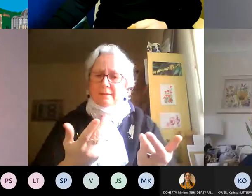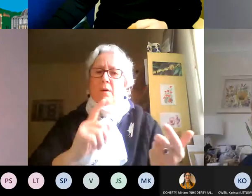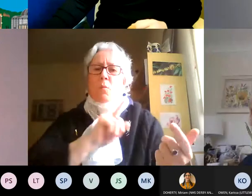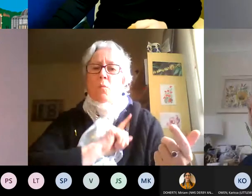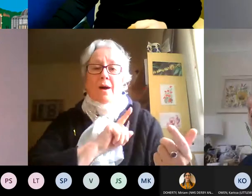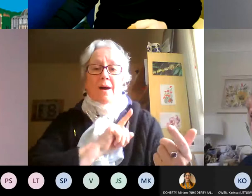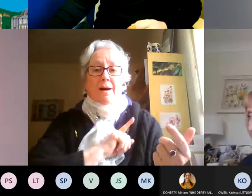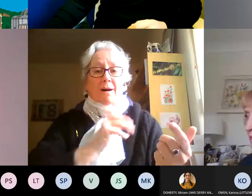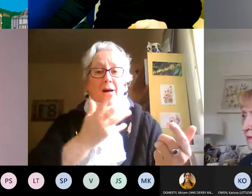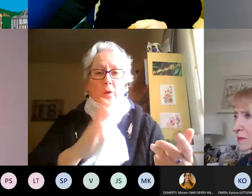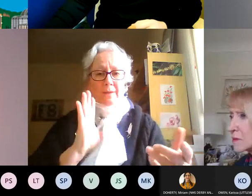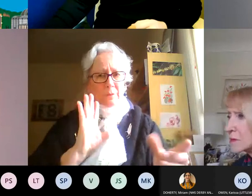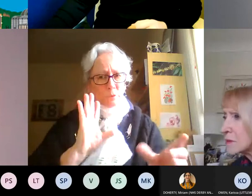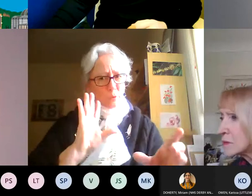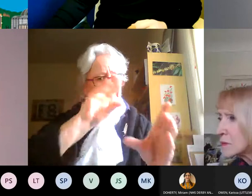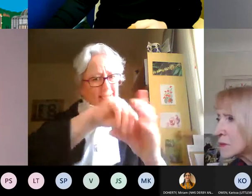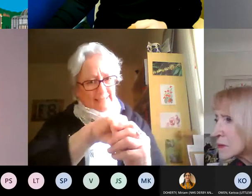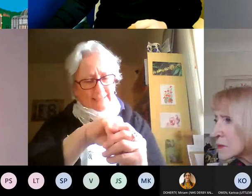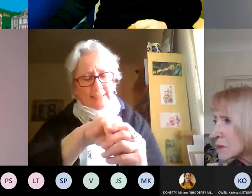It's been a really interesting morning.